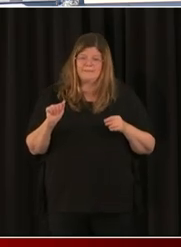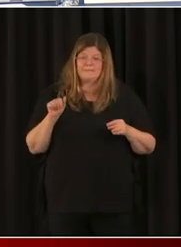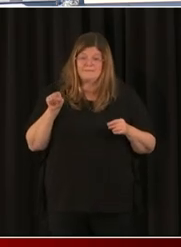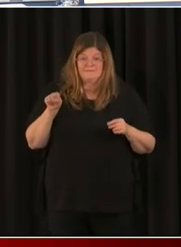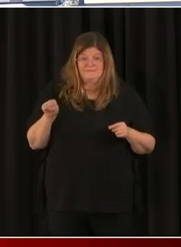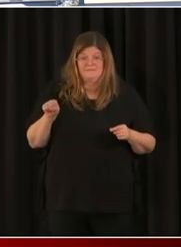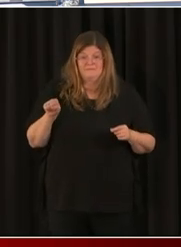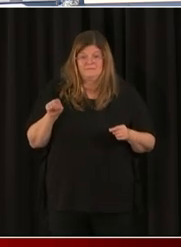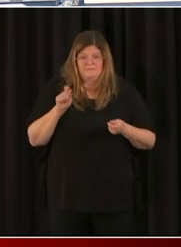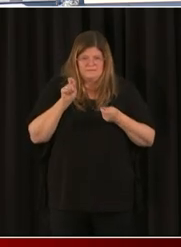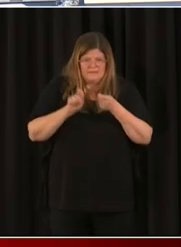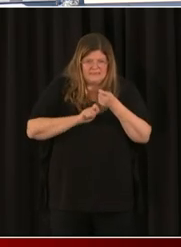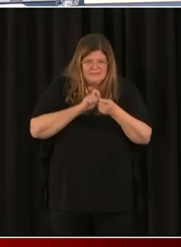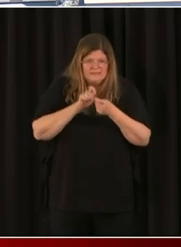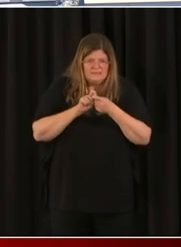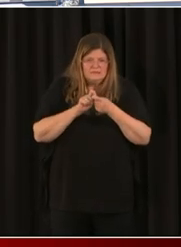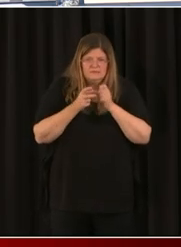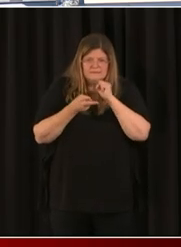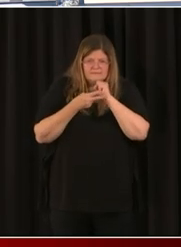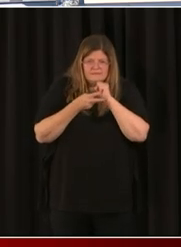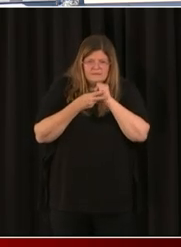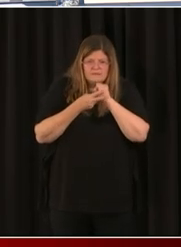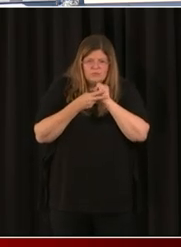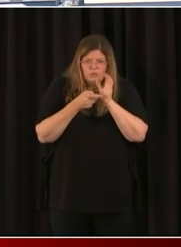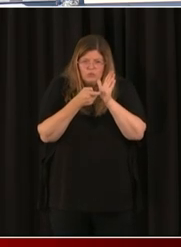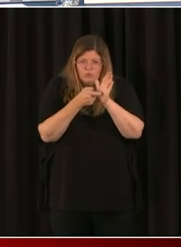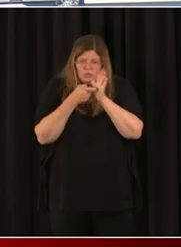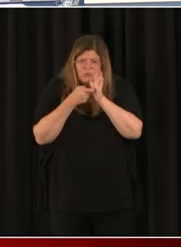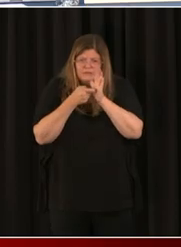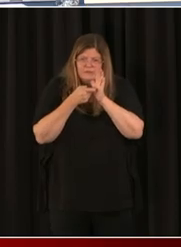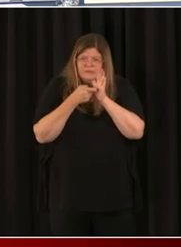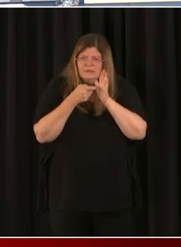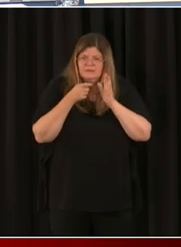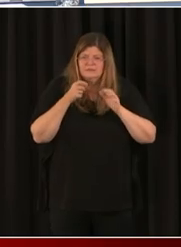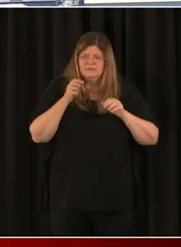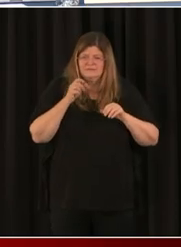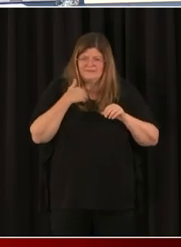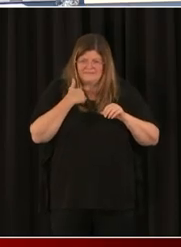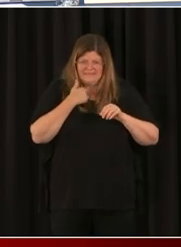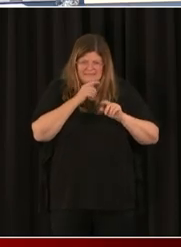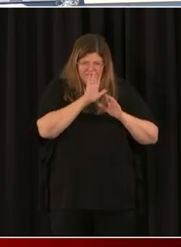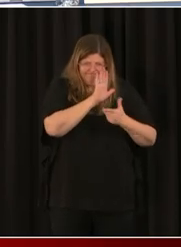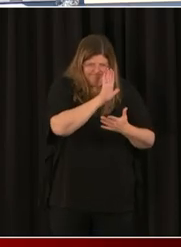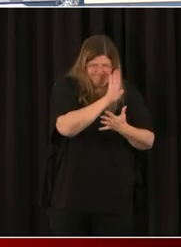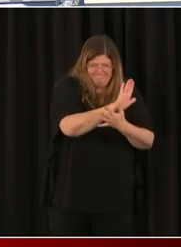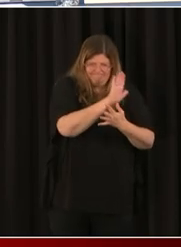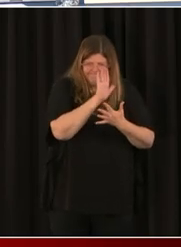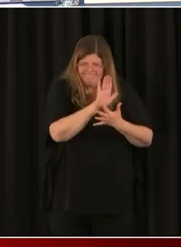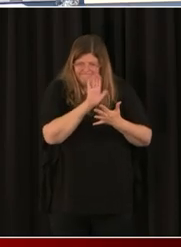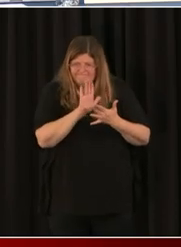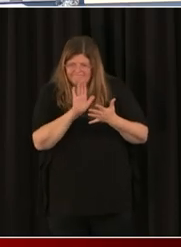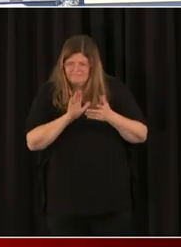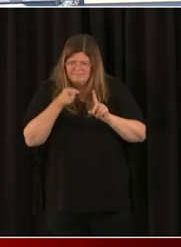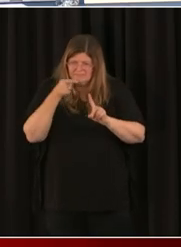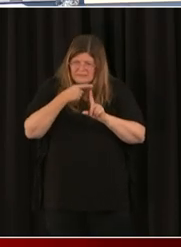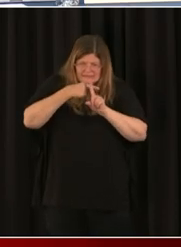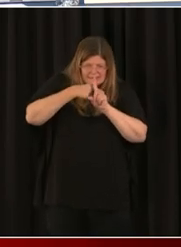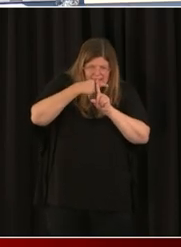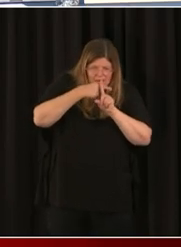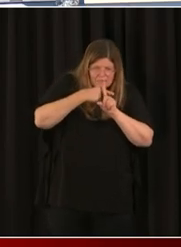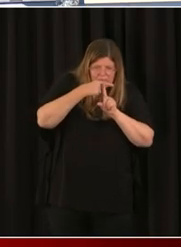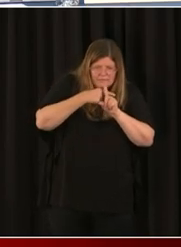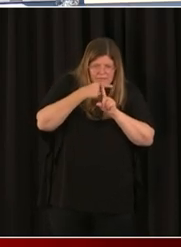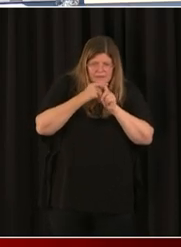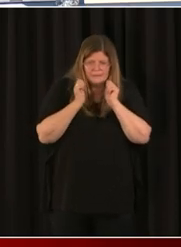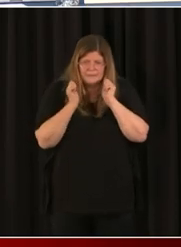requirements. And so you have to keep them stored at very specific temperatures. So the Pfizer-BioNTech vaccine